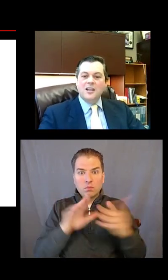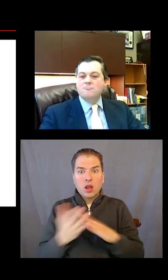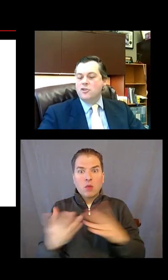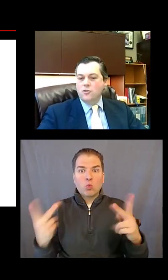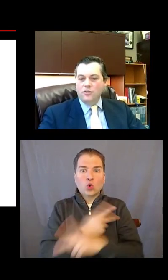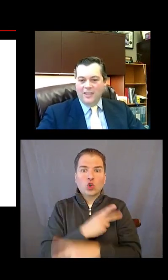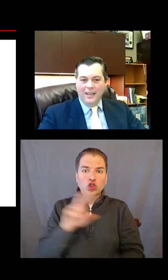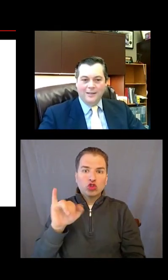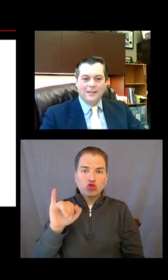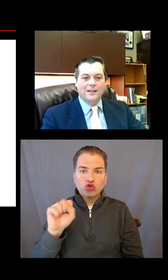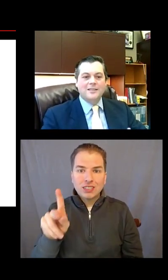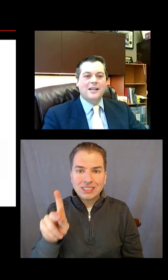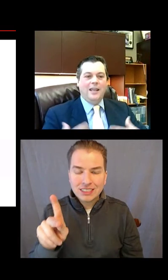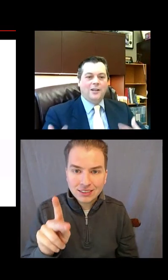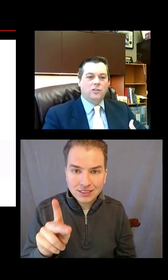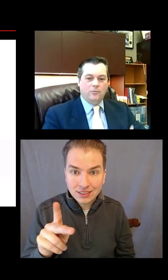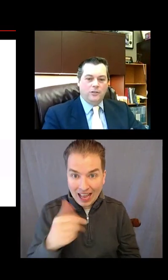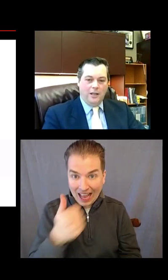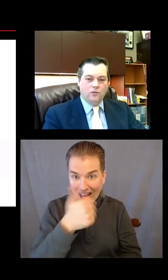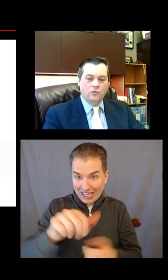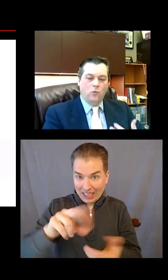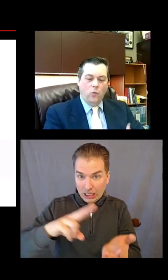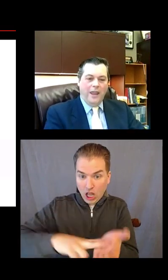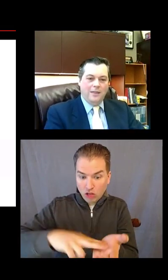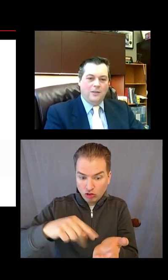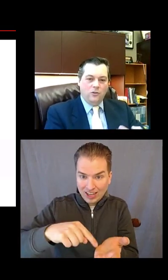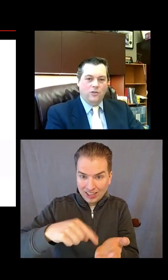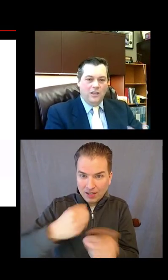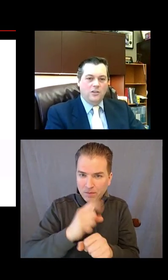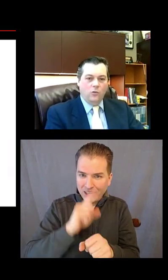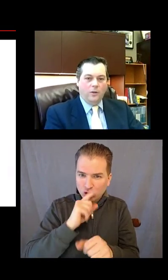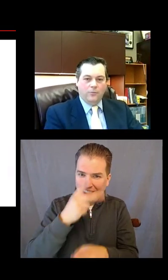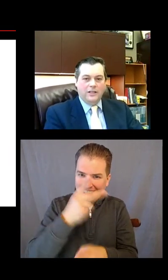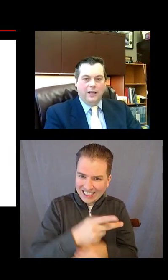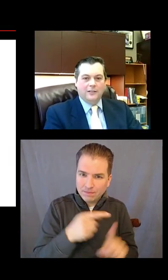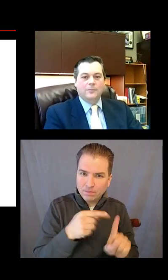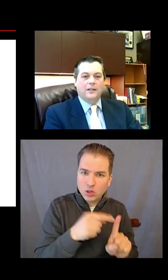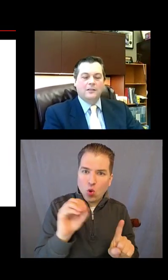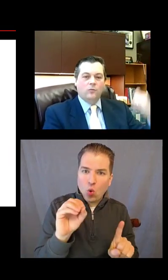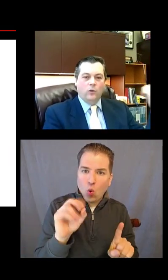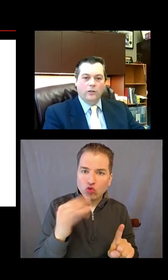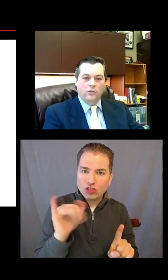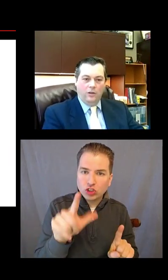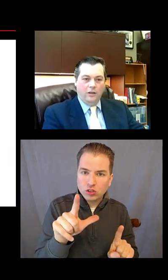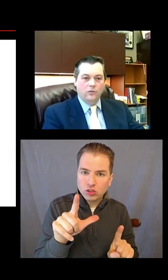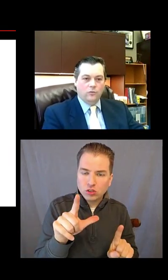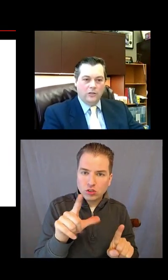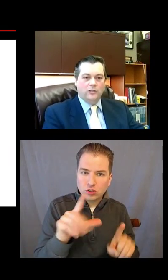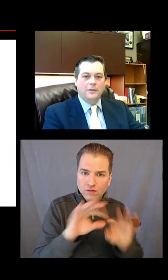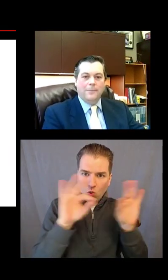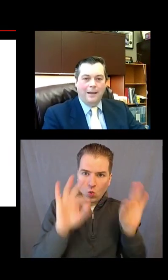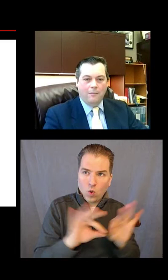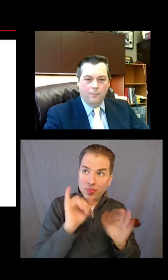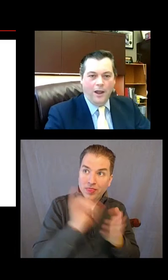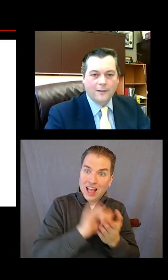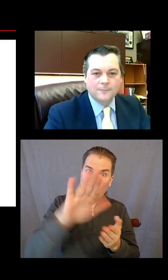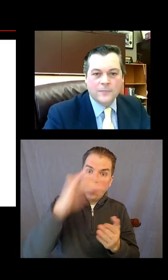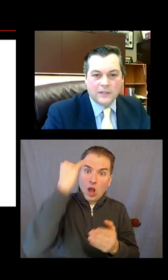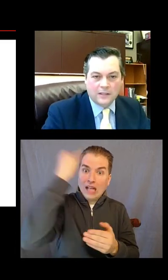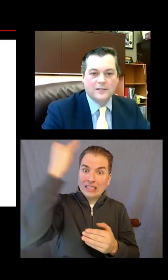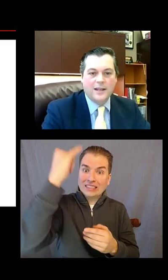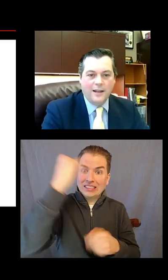eroded to some new thing that doesn't actually protect you the way that you think you are protected because of what you thought you originally